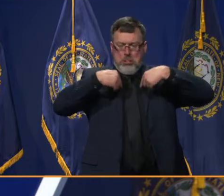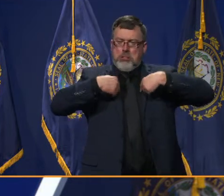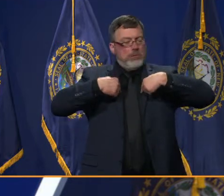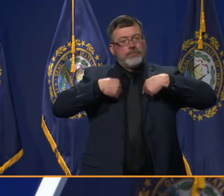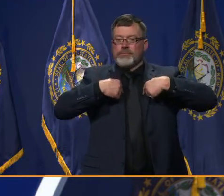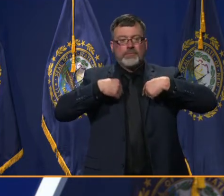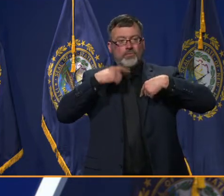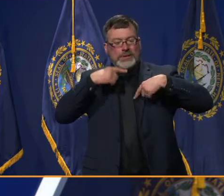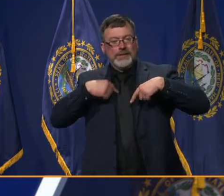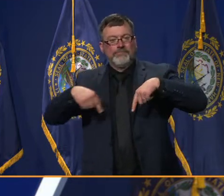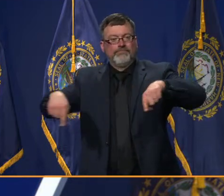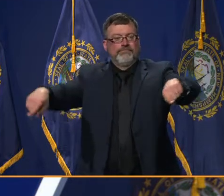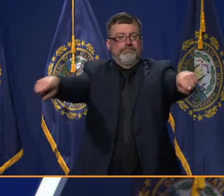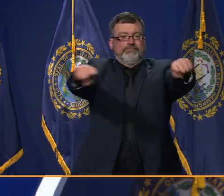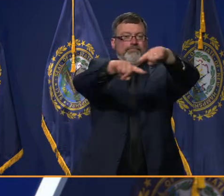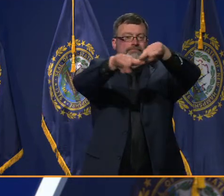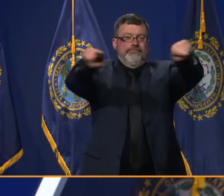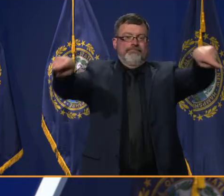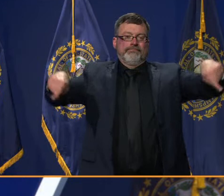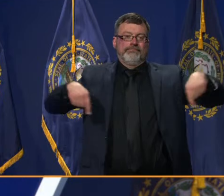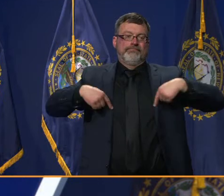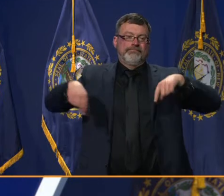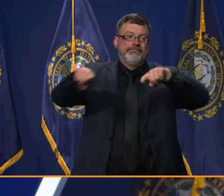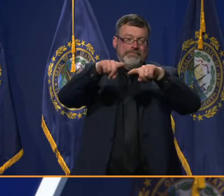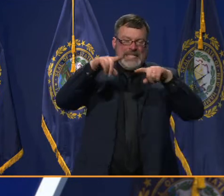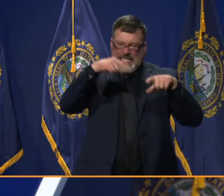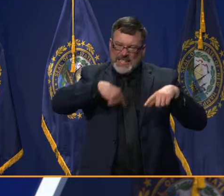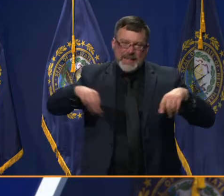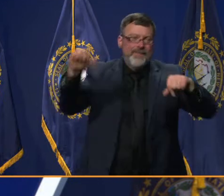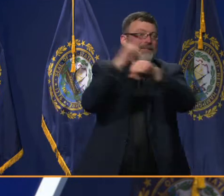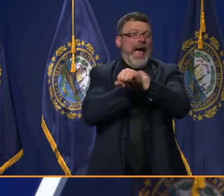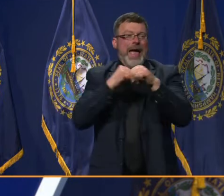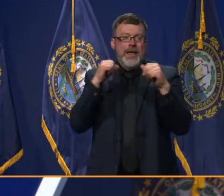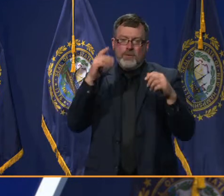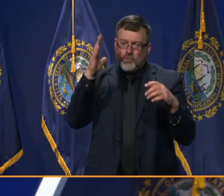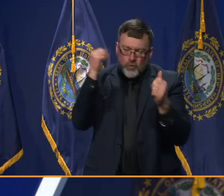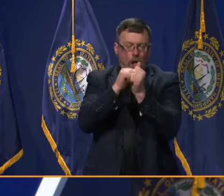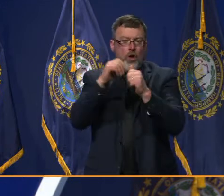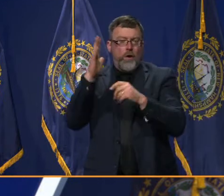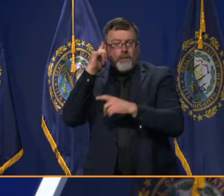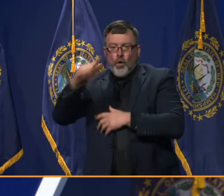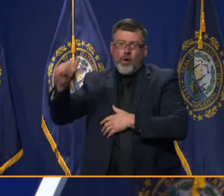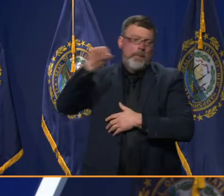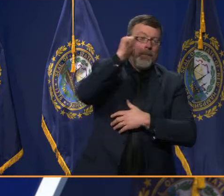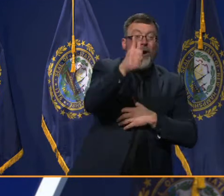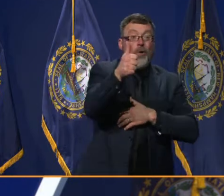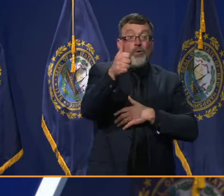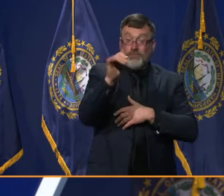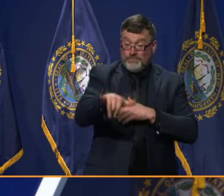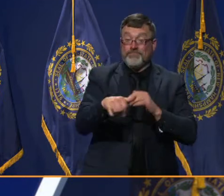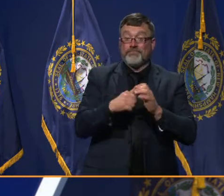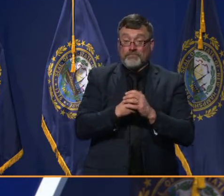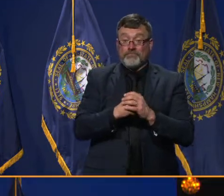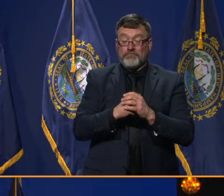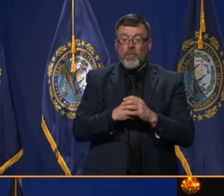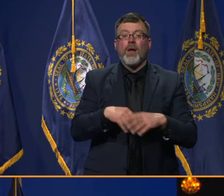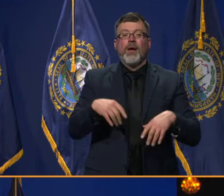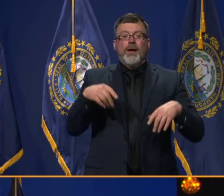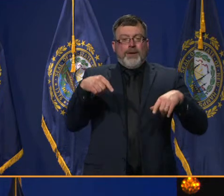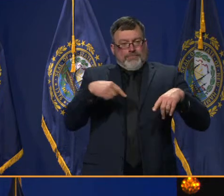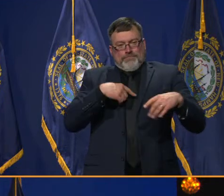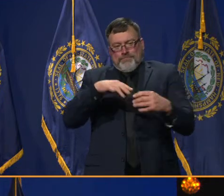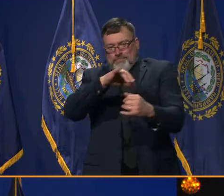the path that leads us to fight for those tomorrow who may not be fighting with us today. In